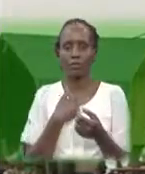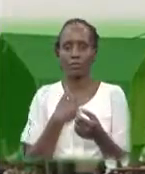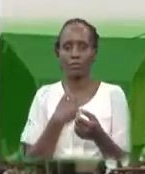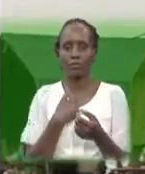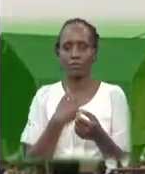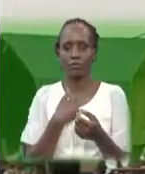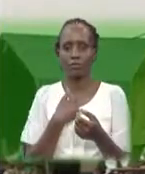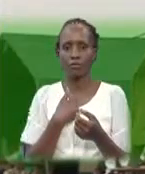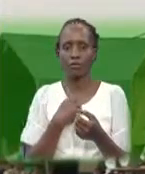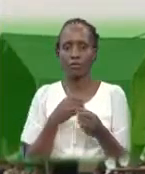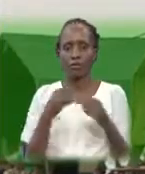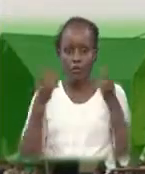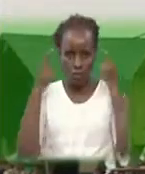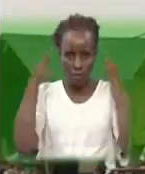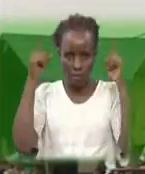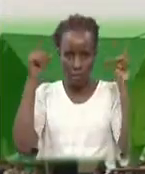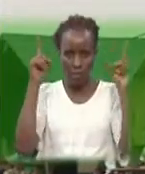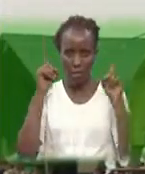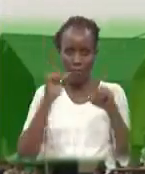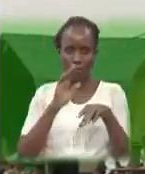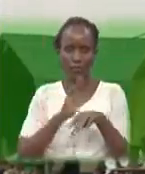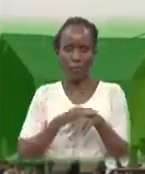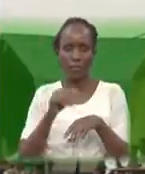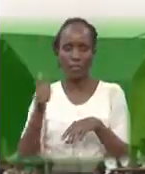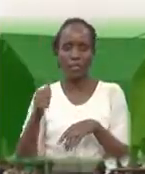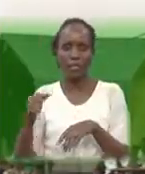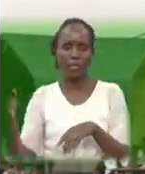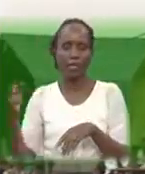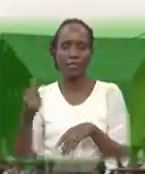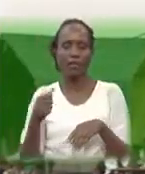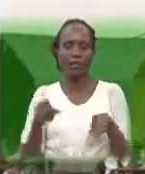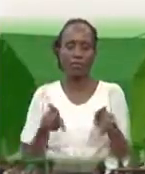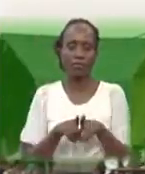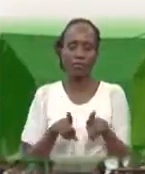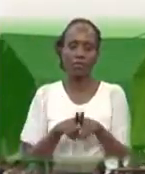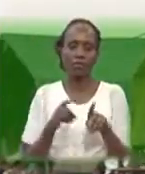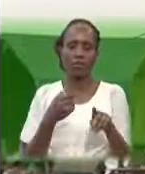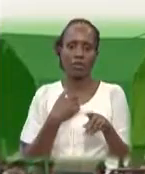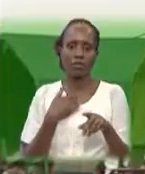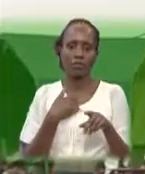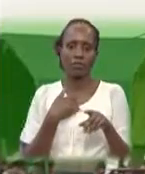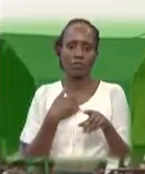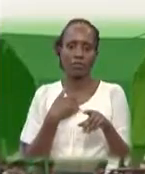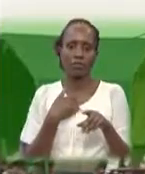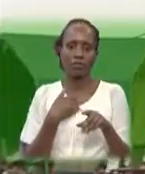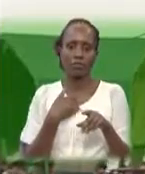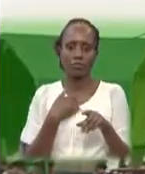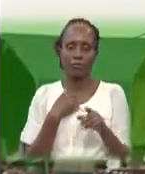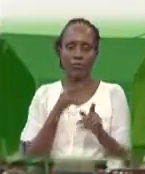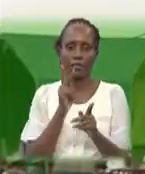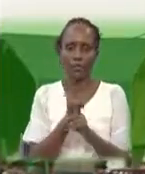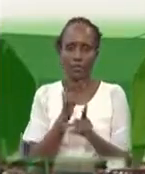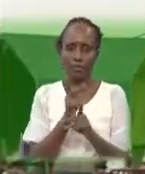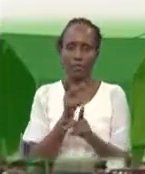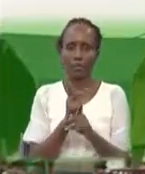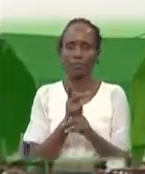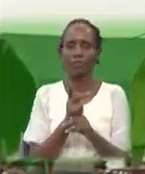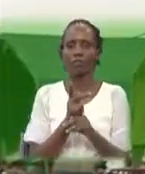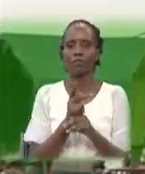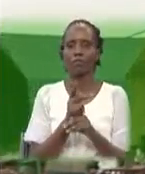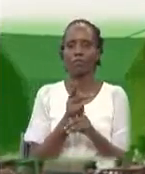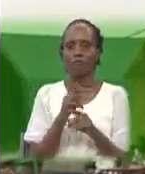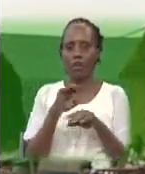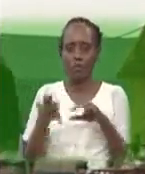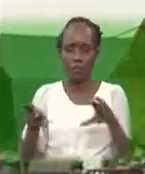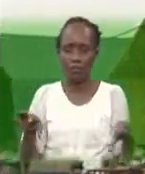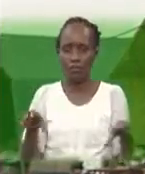will be wildlife on the other hand. There will be also the rearing of